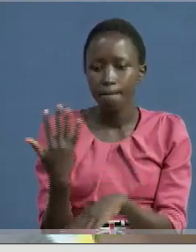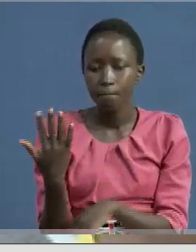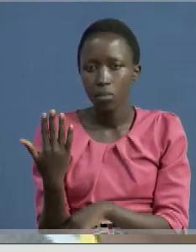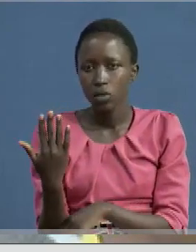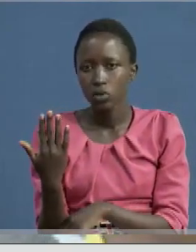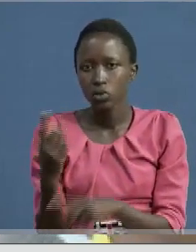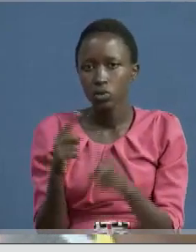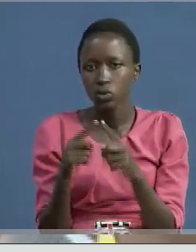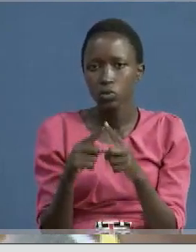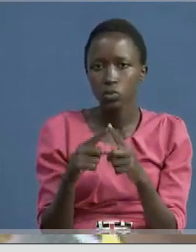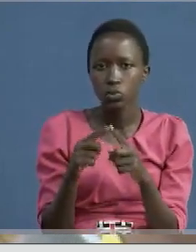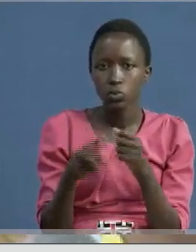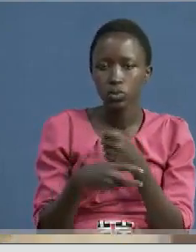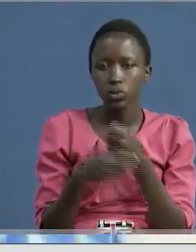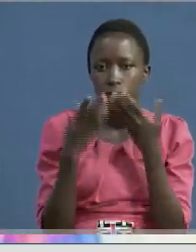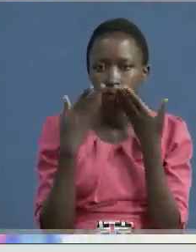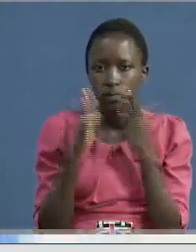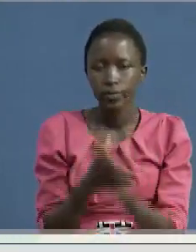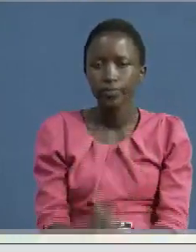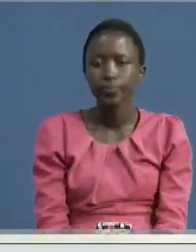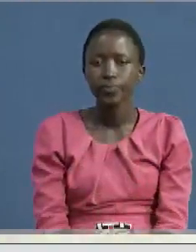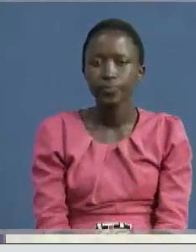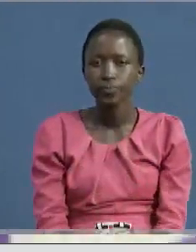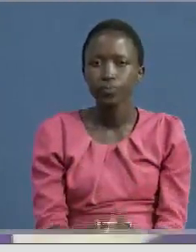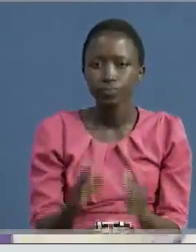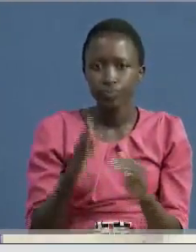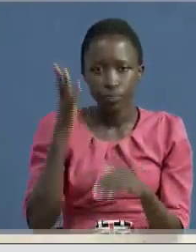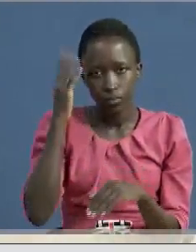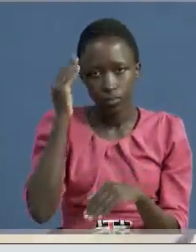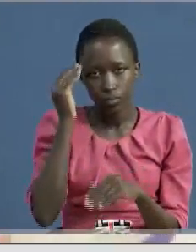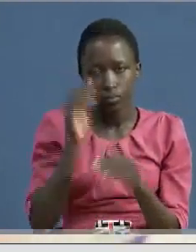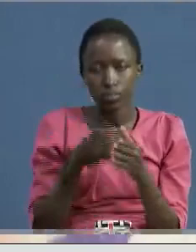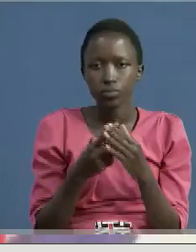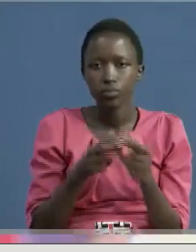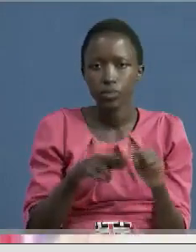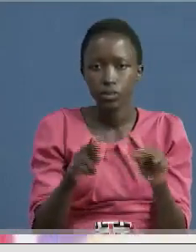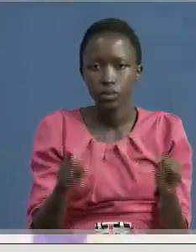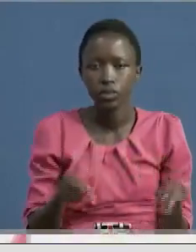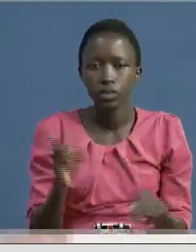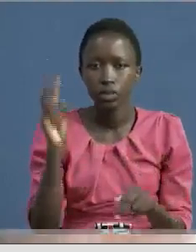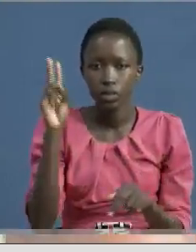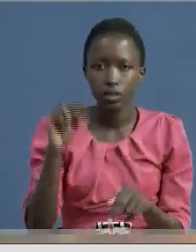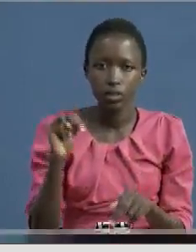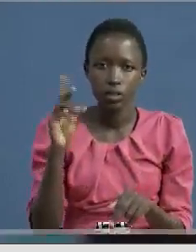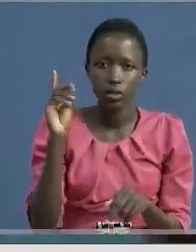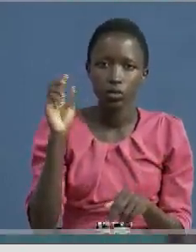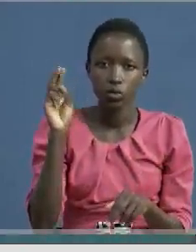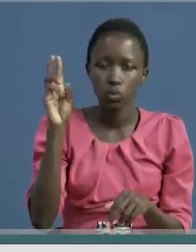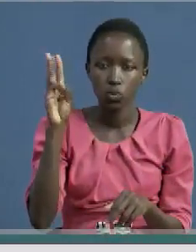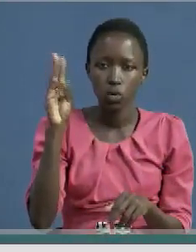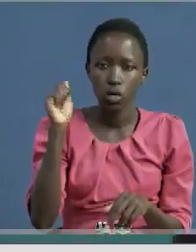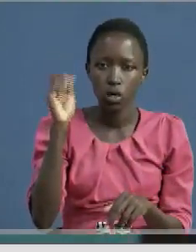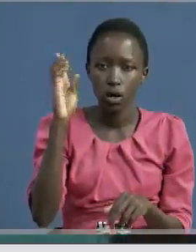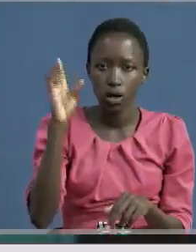attempts to leak shall end. Education Regional Coordinator Hassan Duale said at least